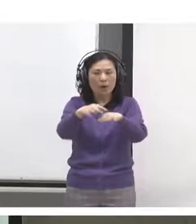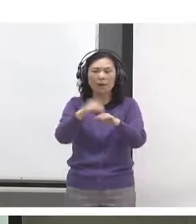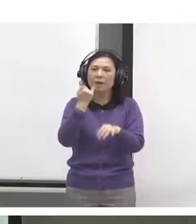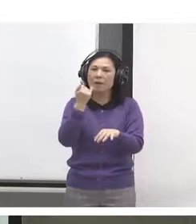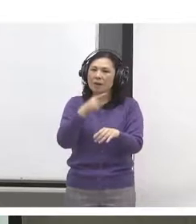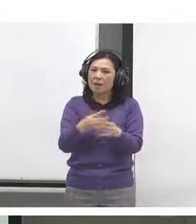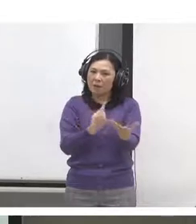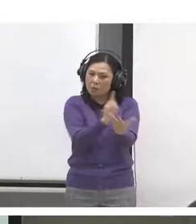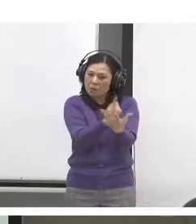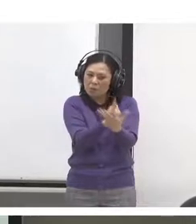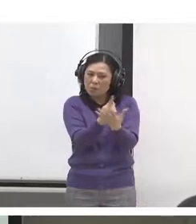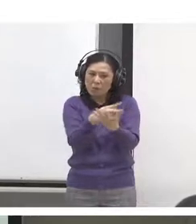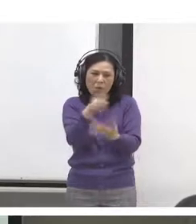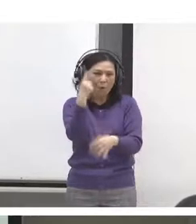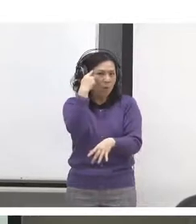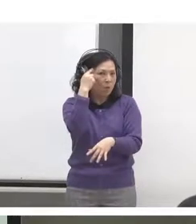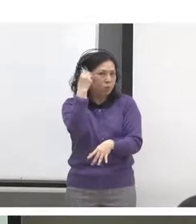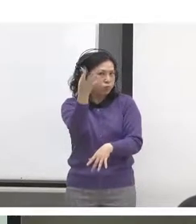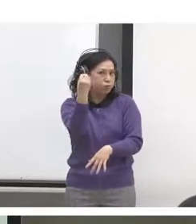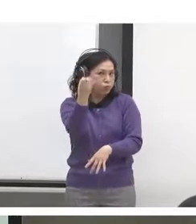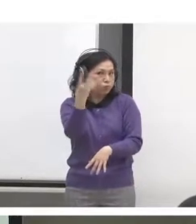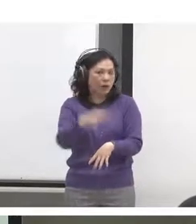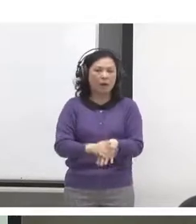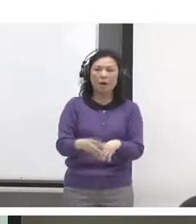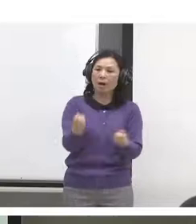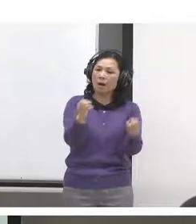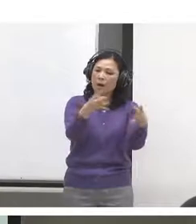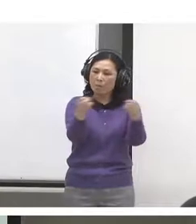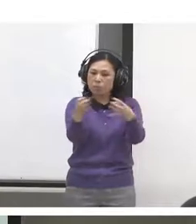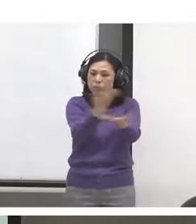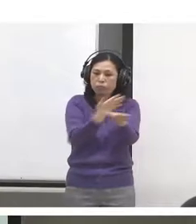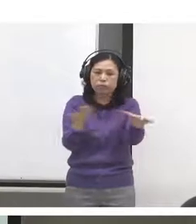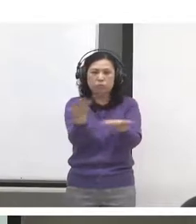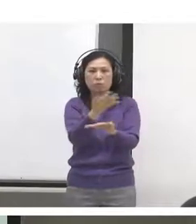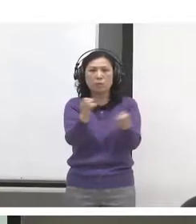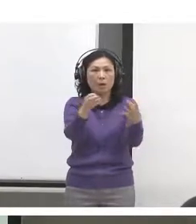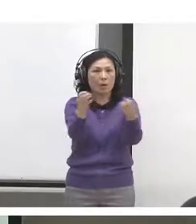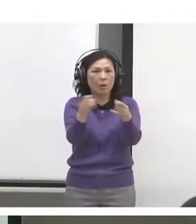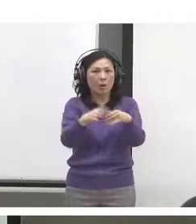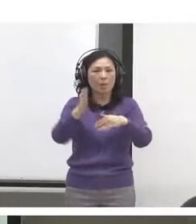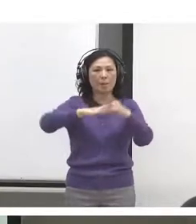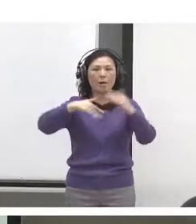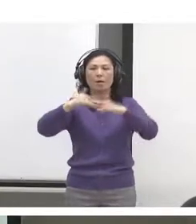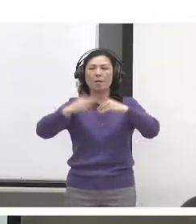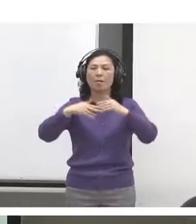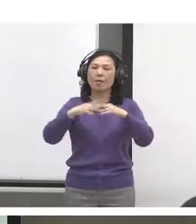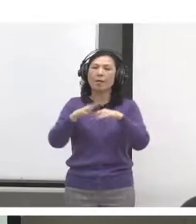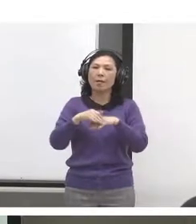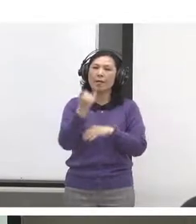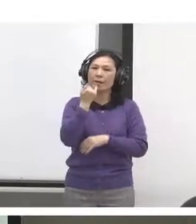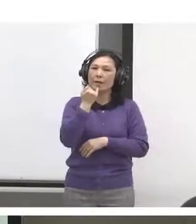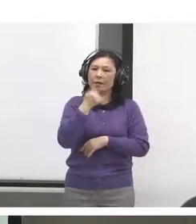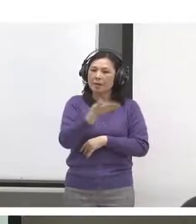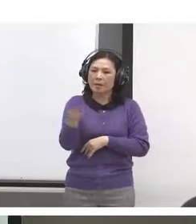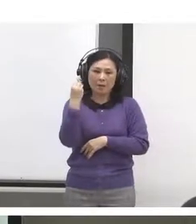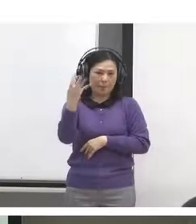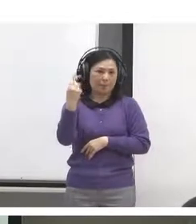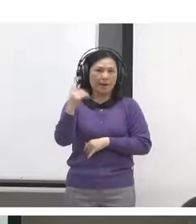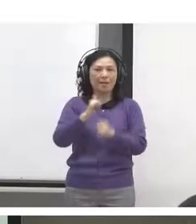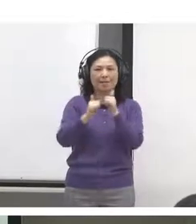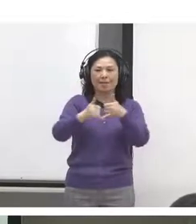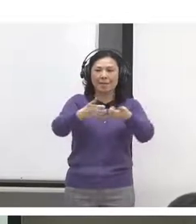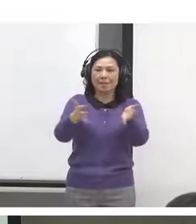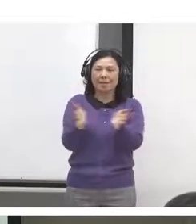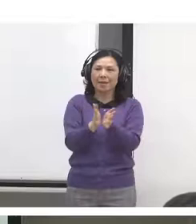giving people a chance to discuss and to collaborate, and to legitimate what would become an emerging social world where people could talk about how tech